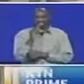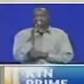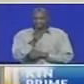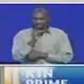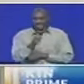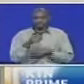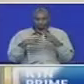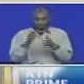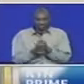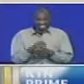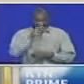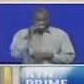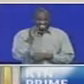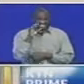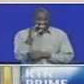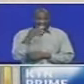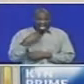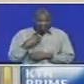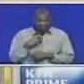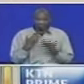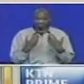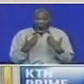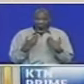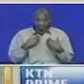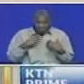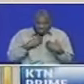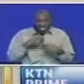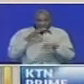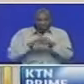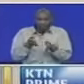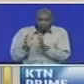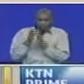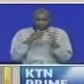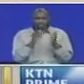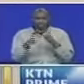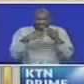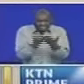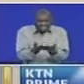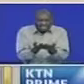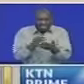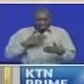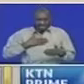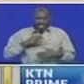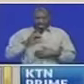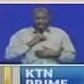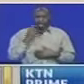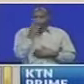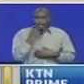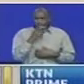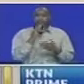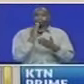process. The JSC never heard me. I never got an opportunity to present my oral